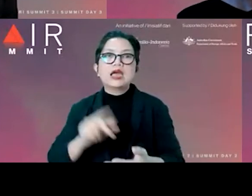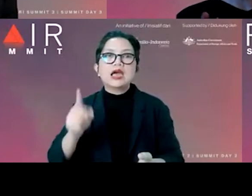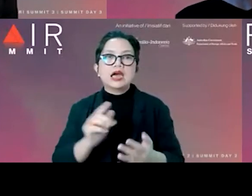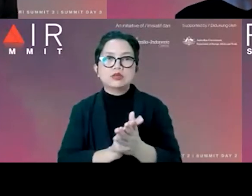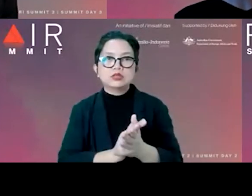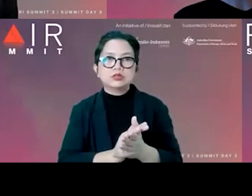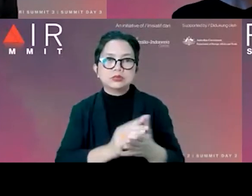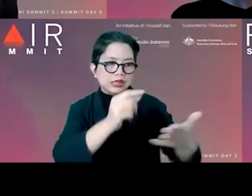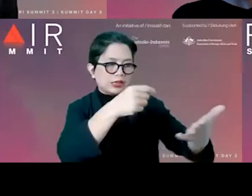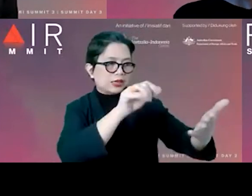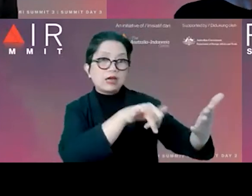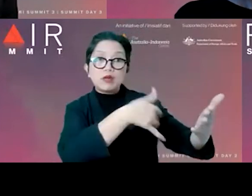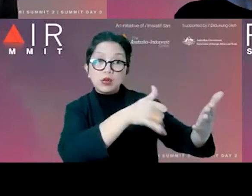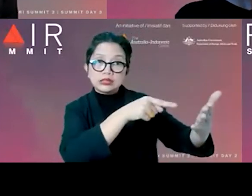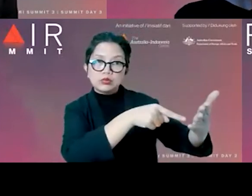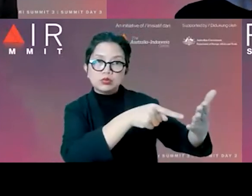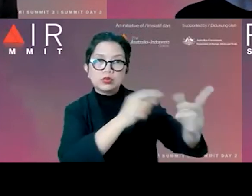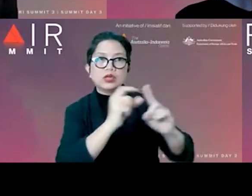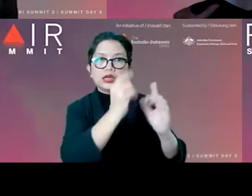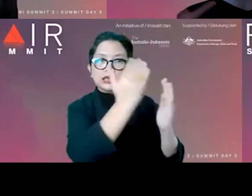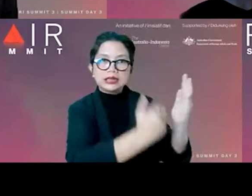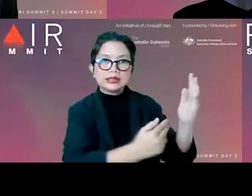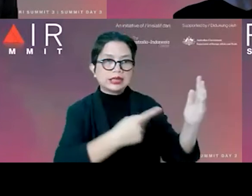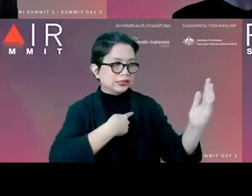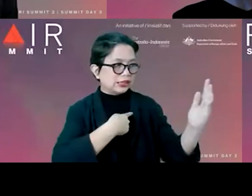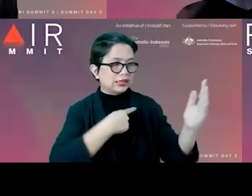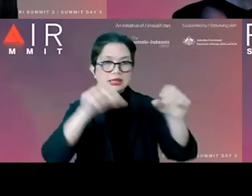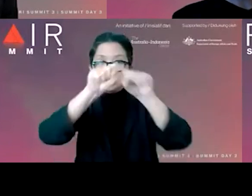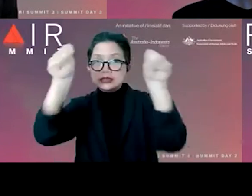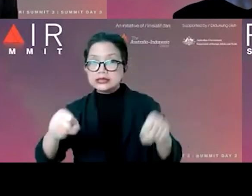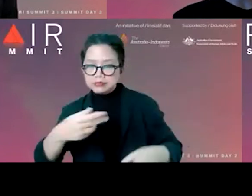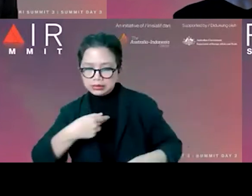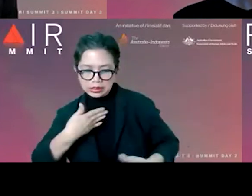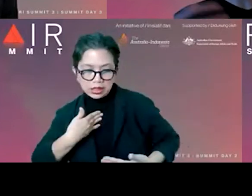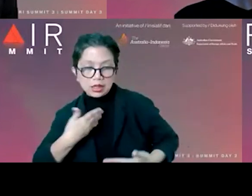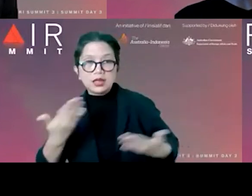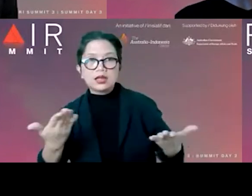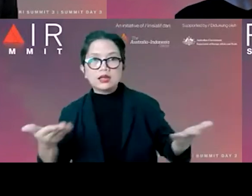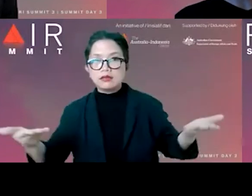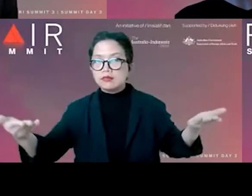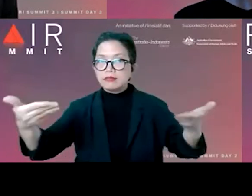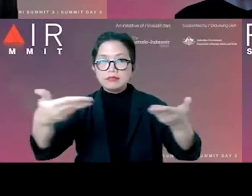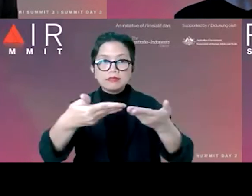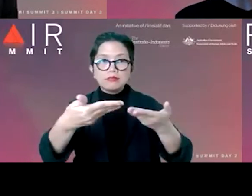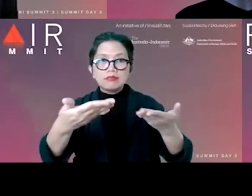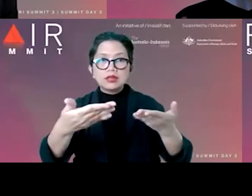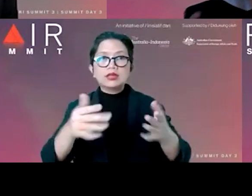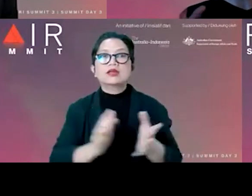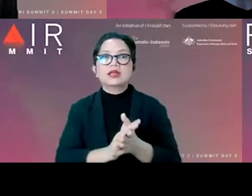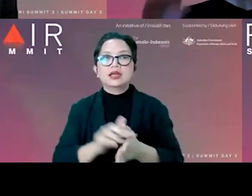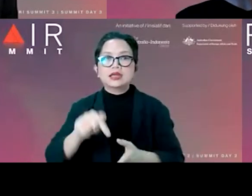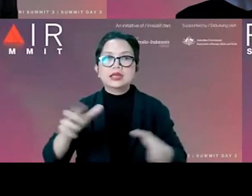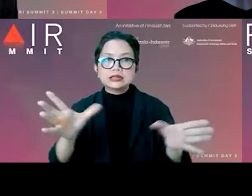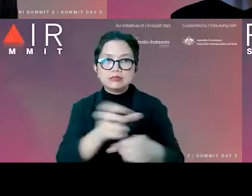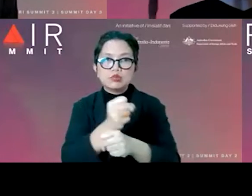have, this is the model we have, these are the conclusions. Now, if you disagree, you need to disagree with